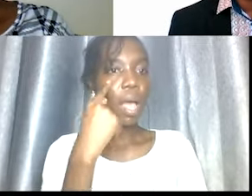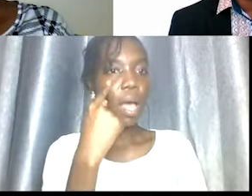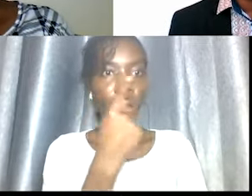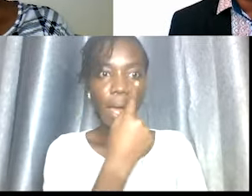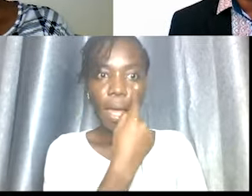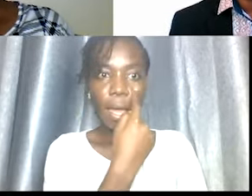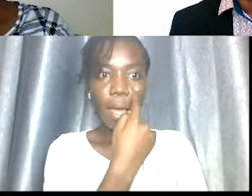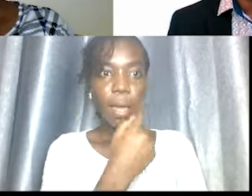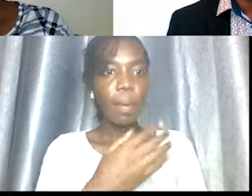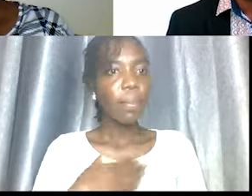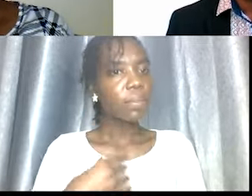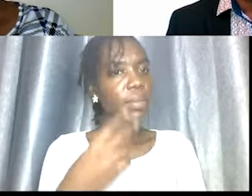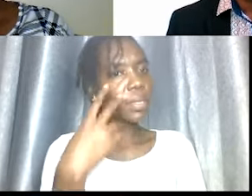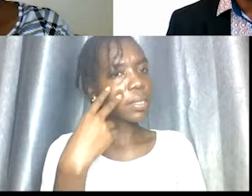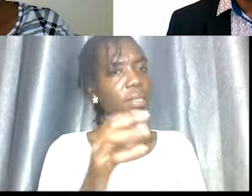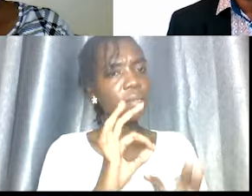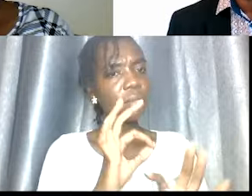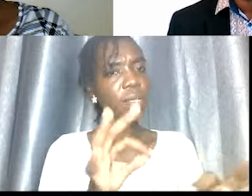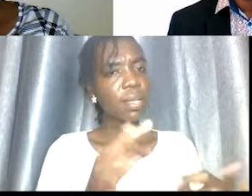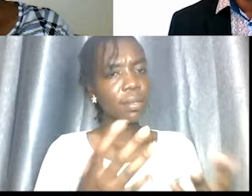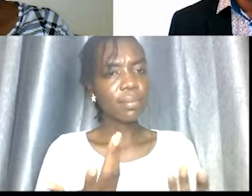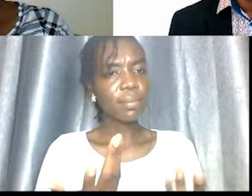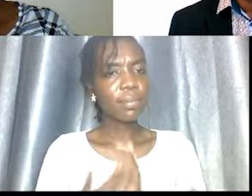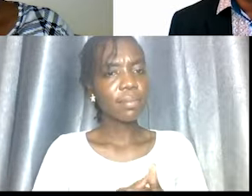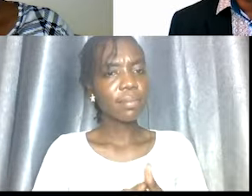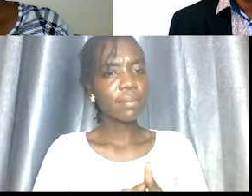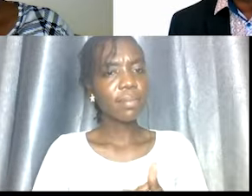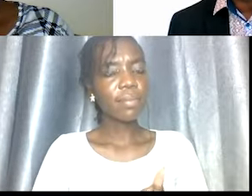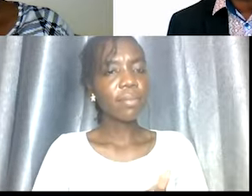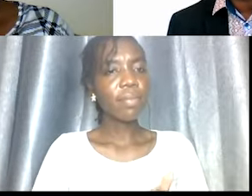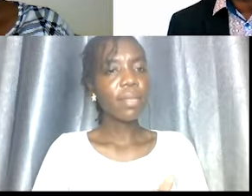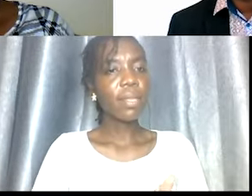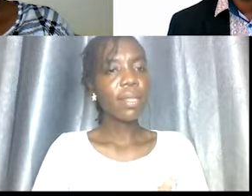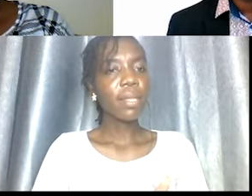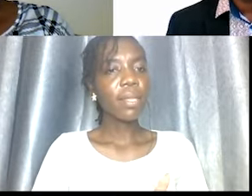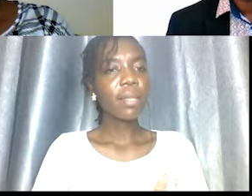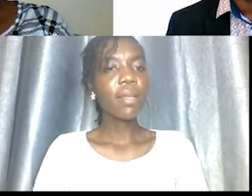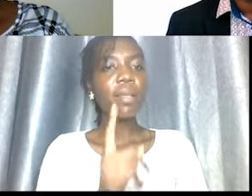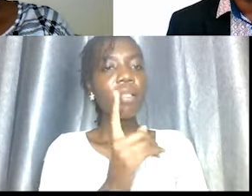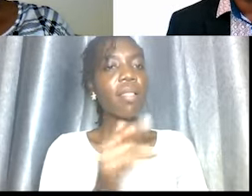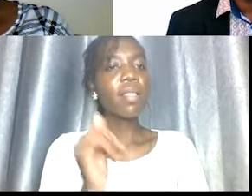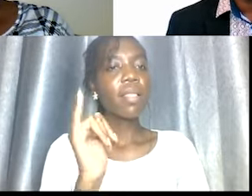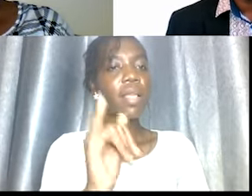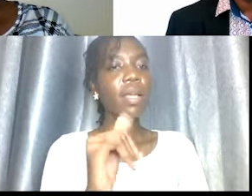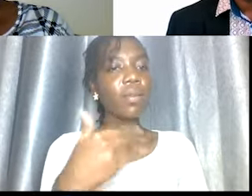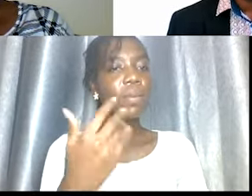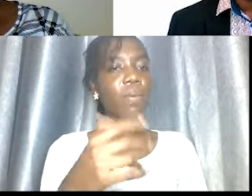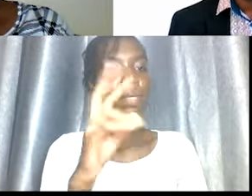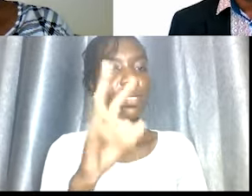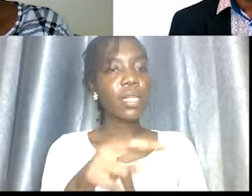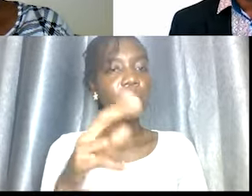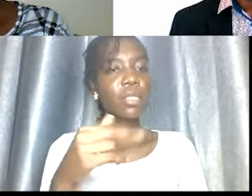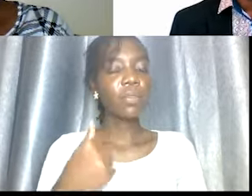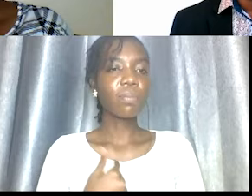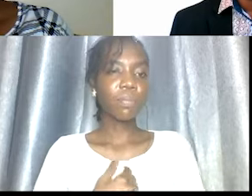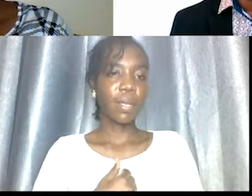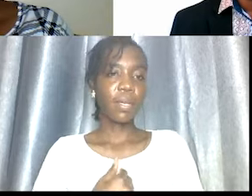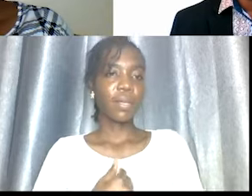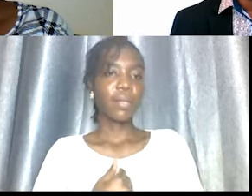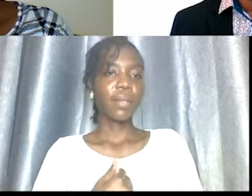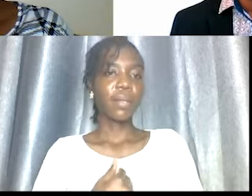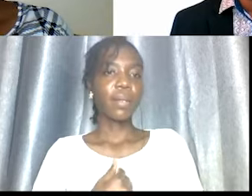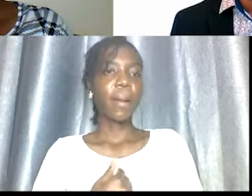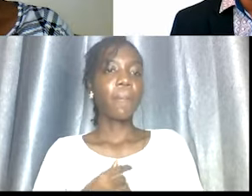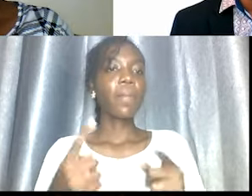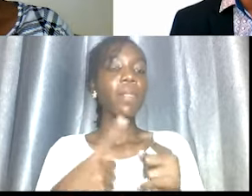I'll be fine. And that has just always been my attitude. And the more